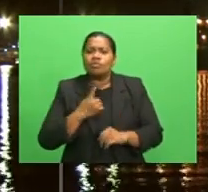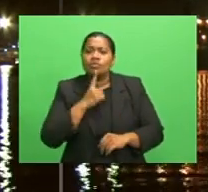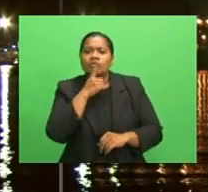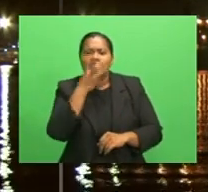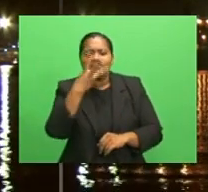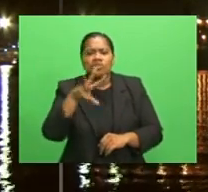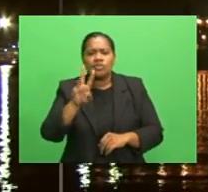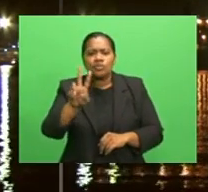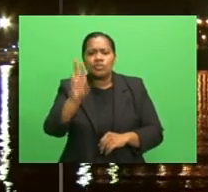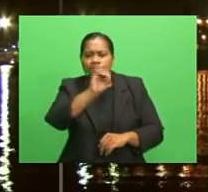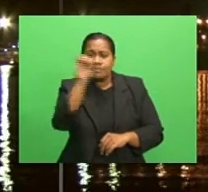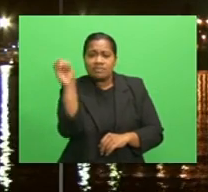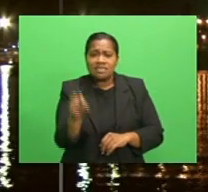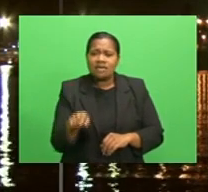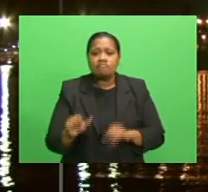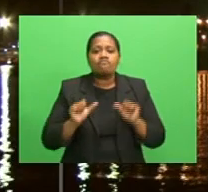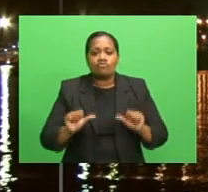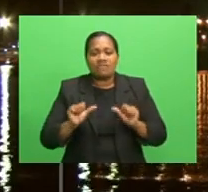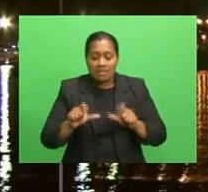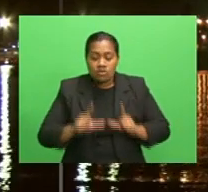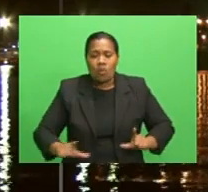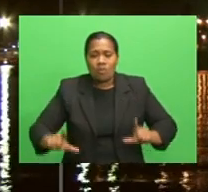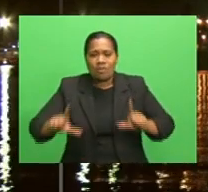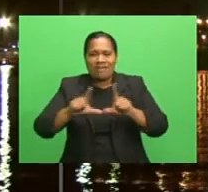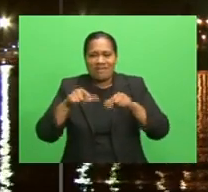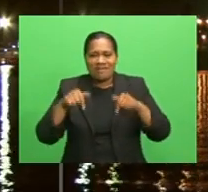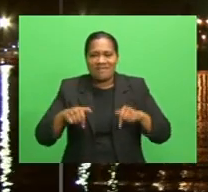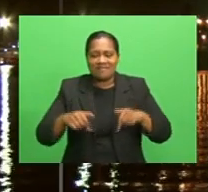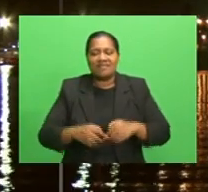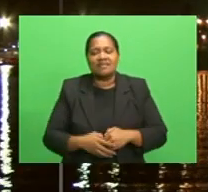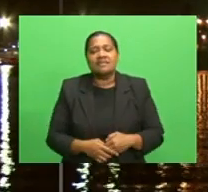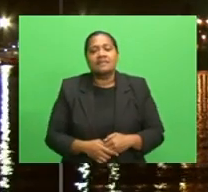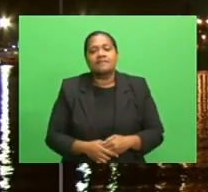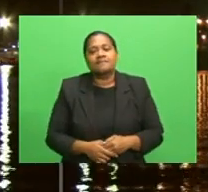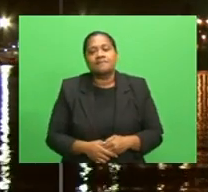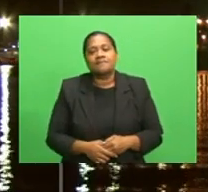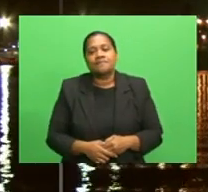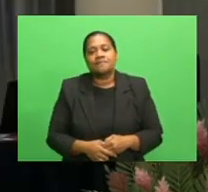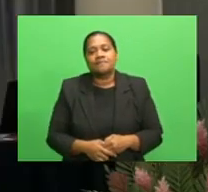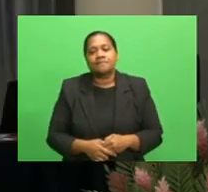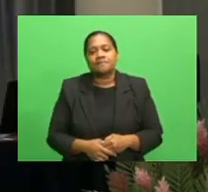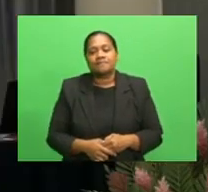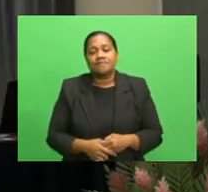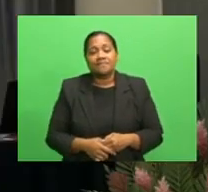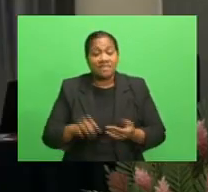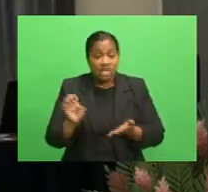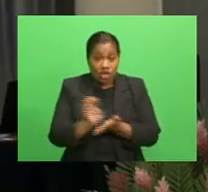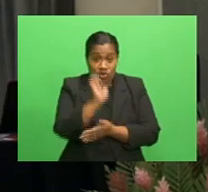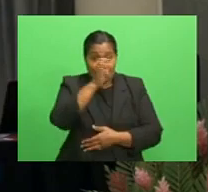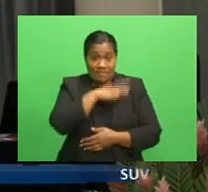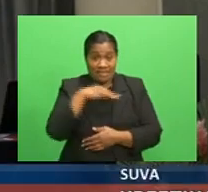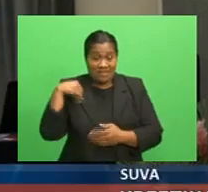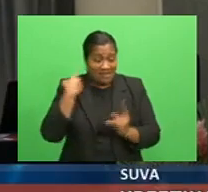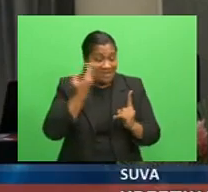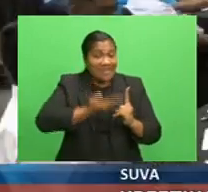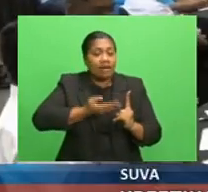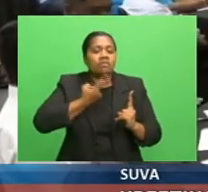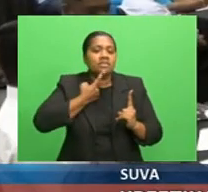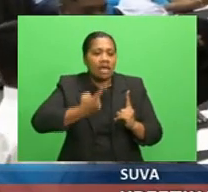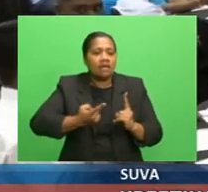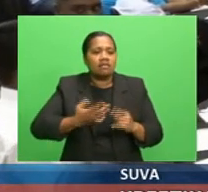32%, hence protecting the local producers. Kritika Kumar reports. The Economy Minister says there was a